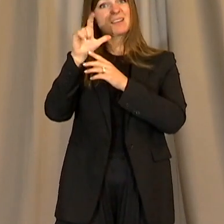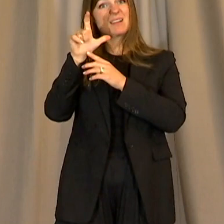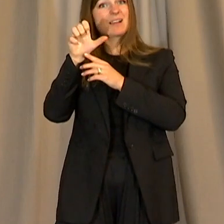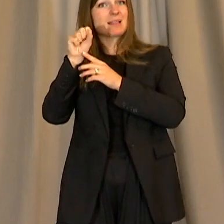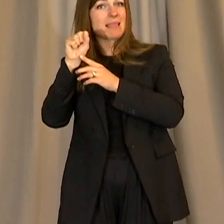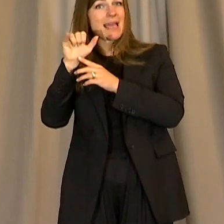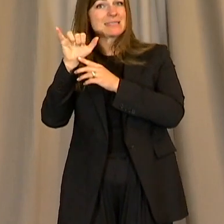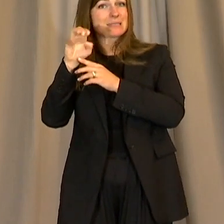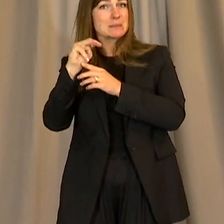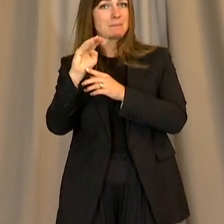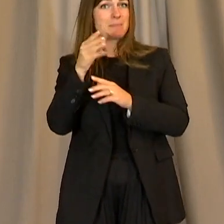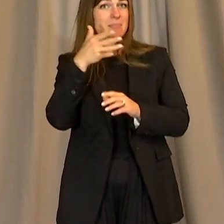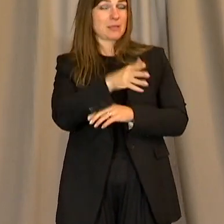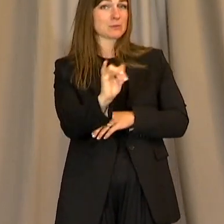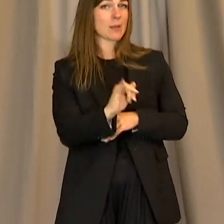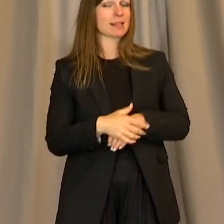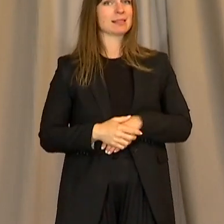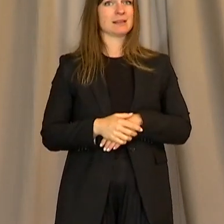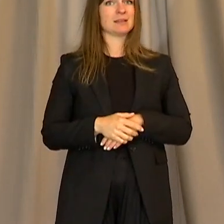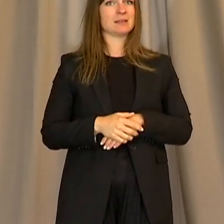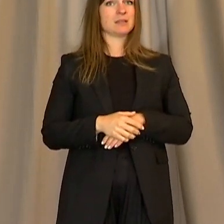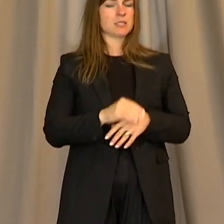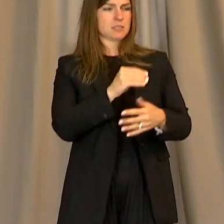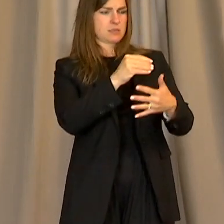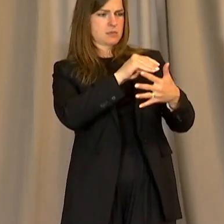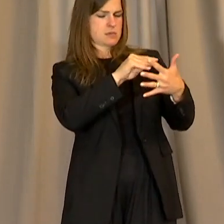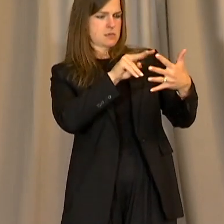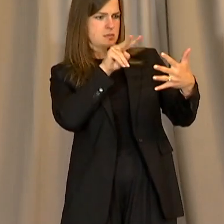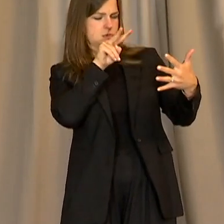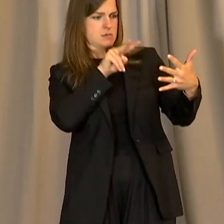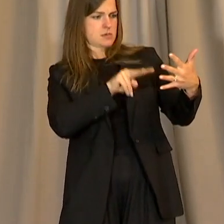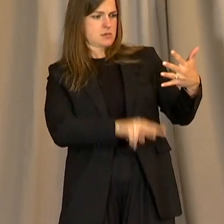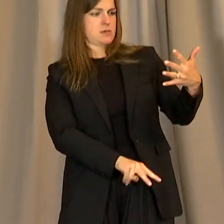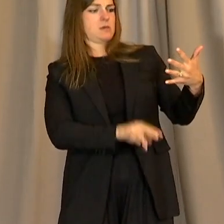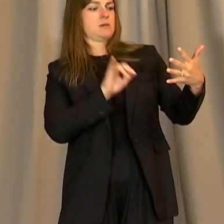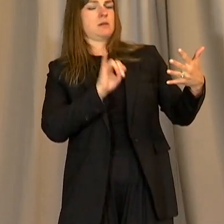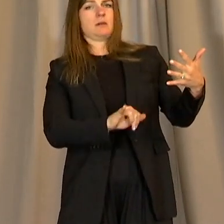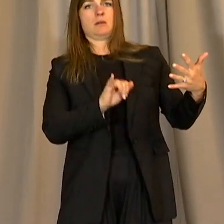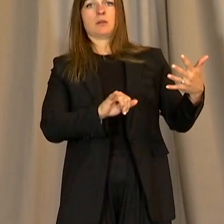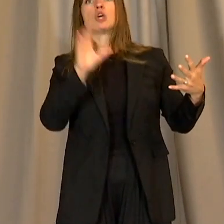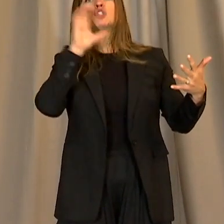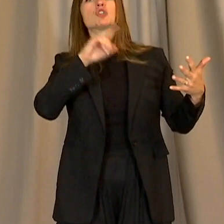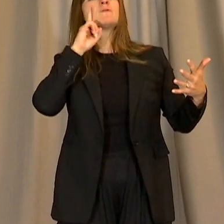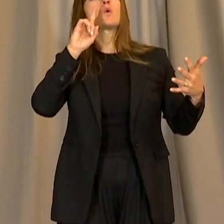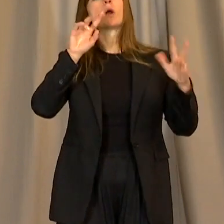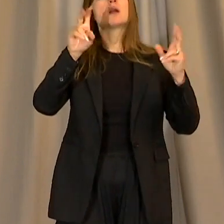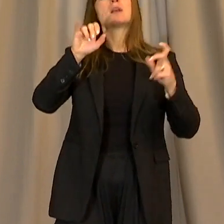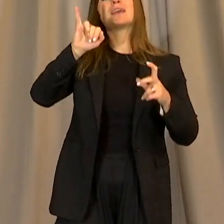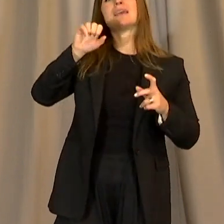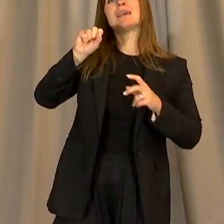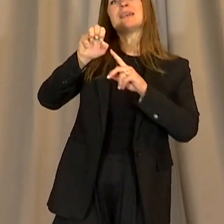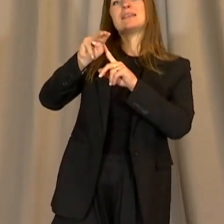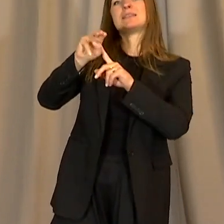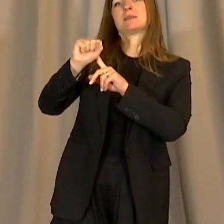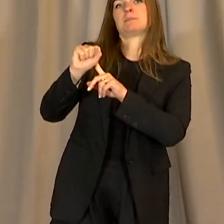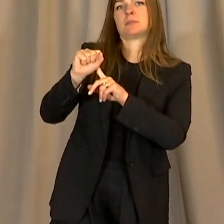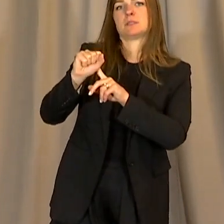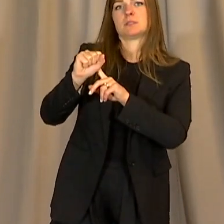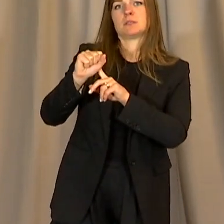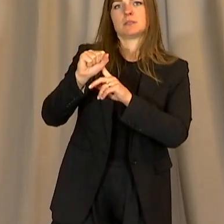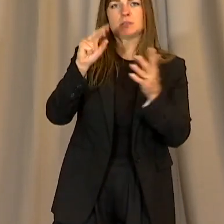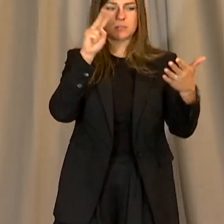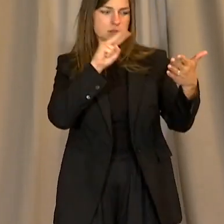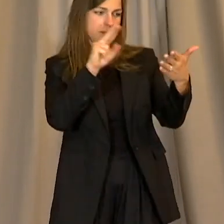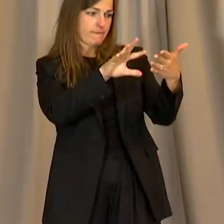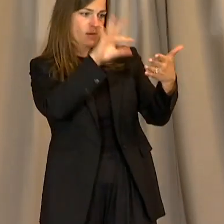Look at all the isms within your dress code and just look at it for that. And then think about ways that you would change it to be